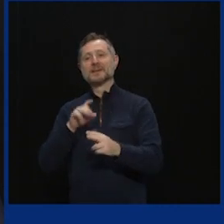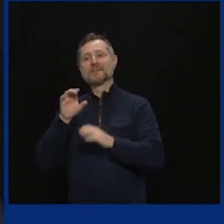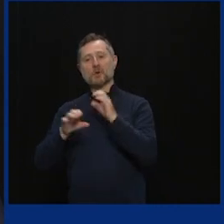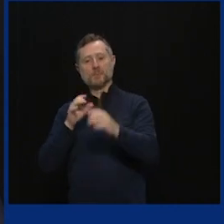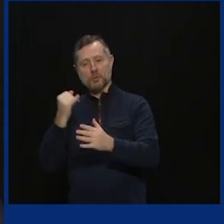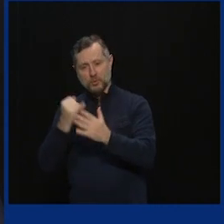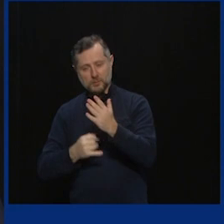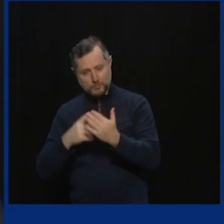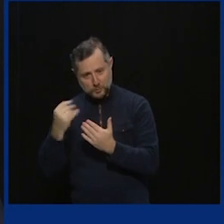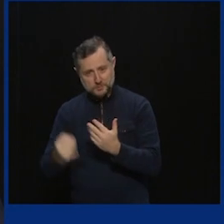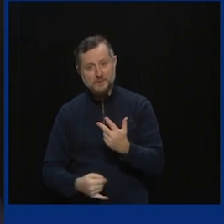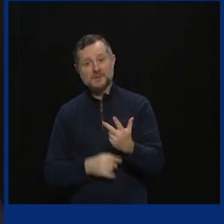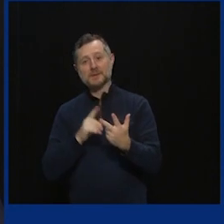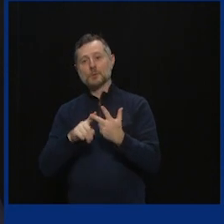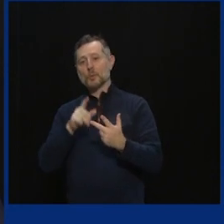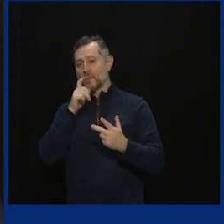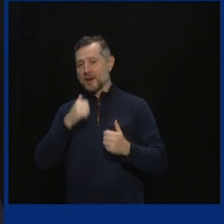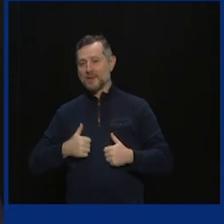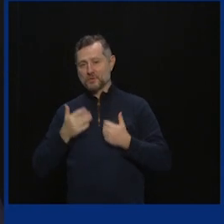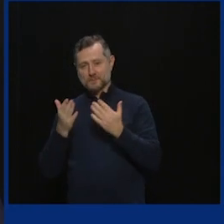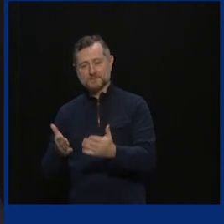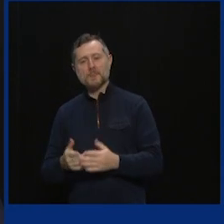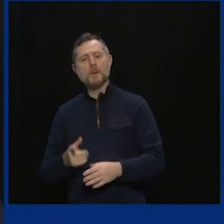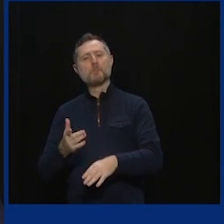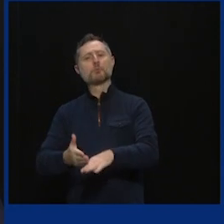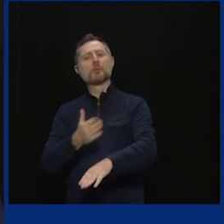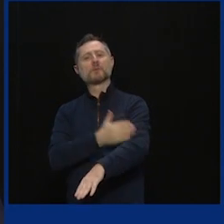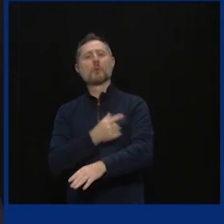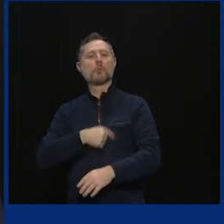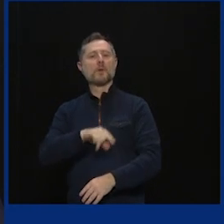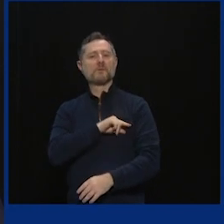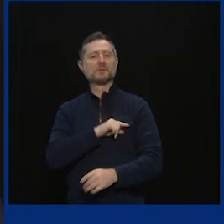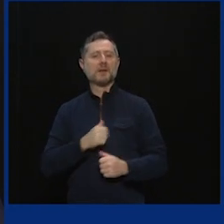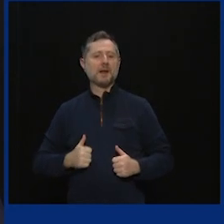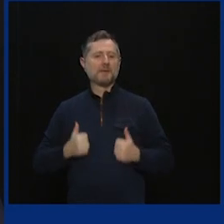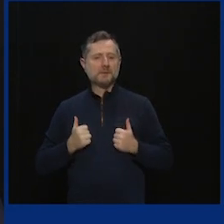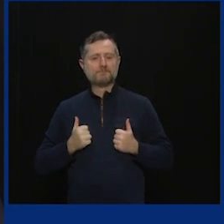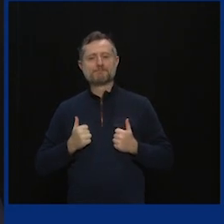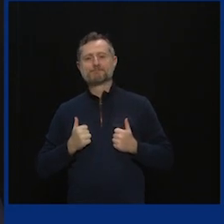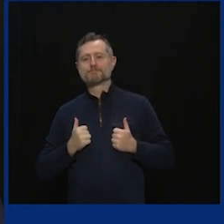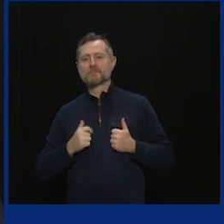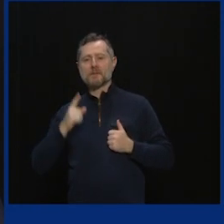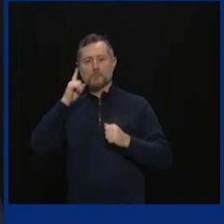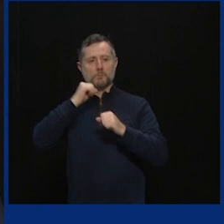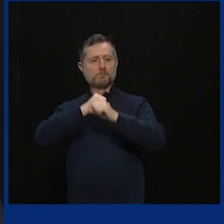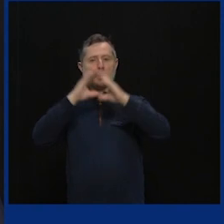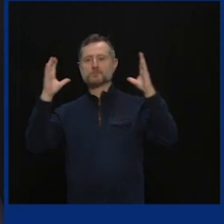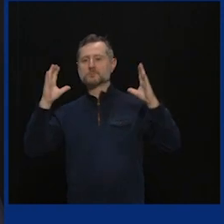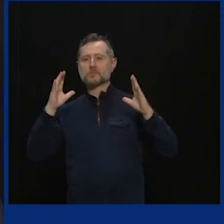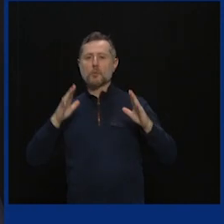improve quality of life for reimagining open space and pedestrian